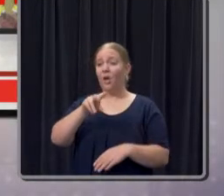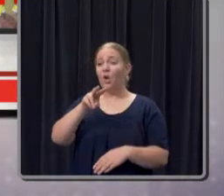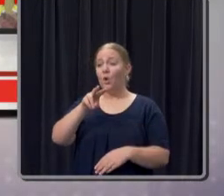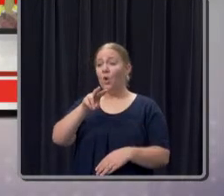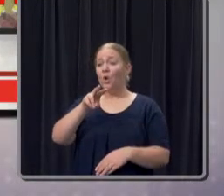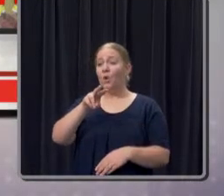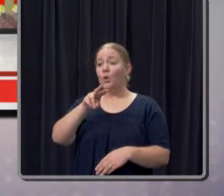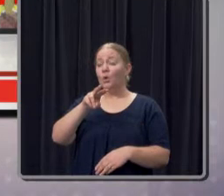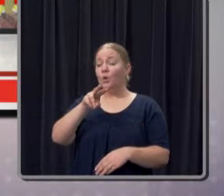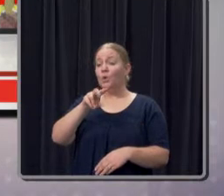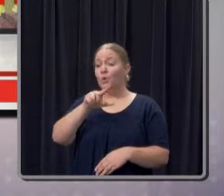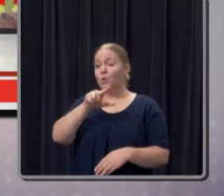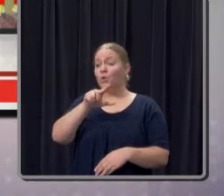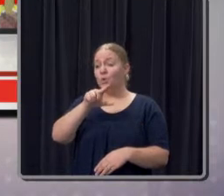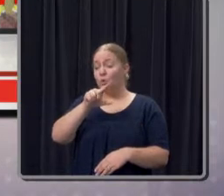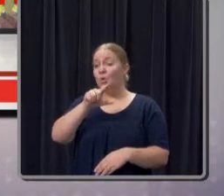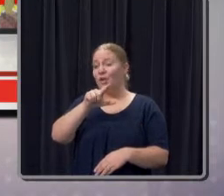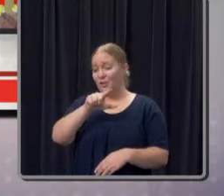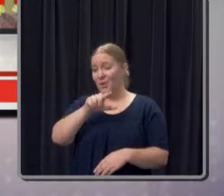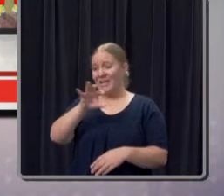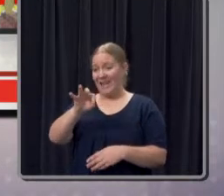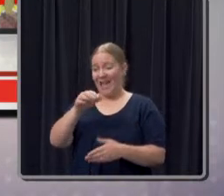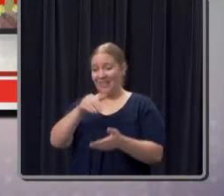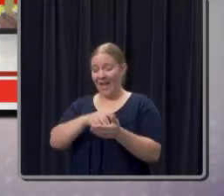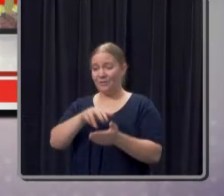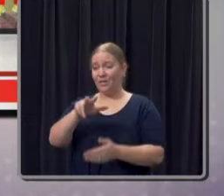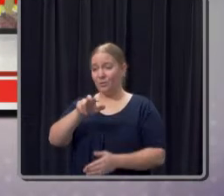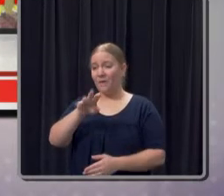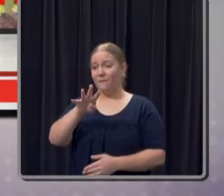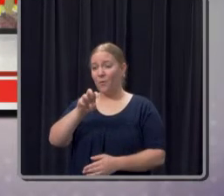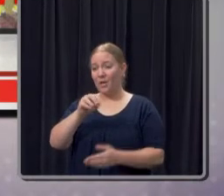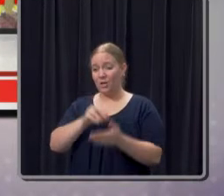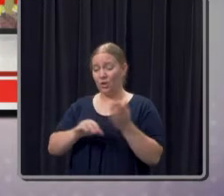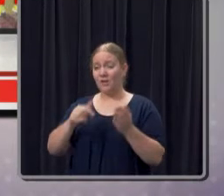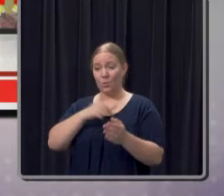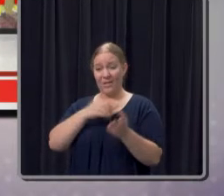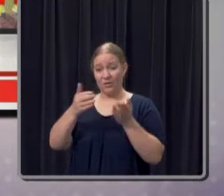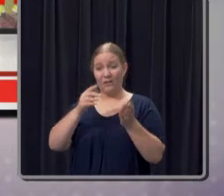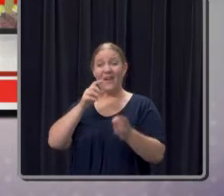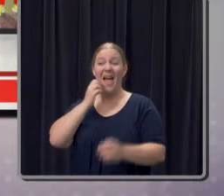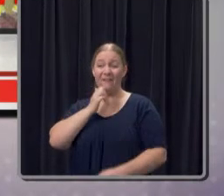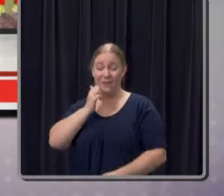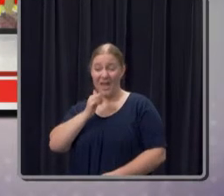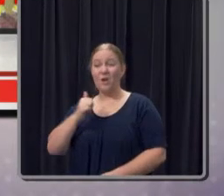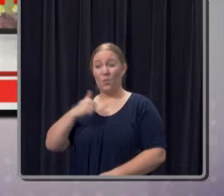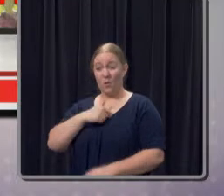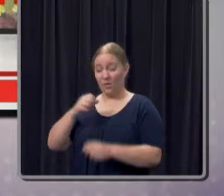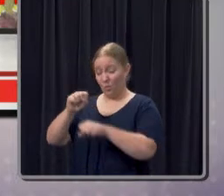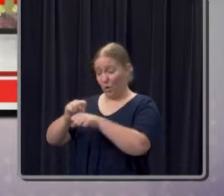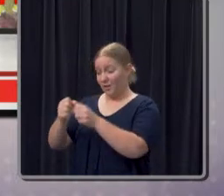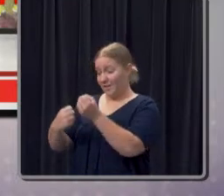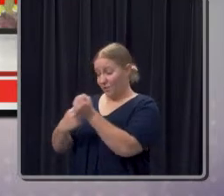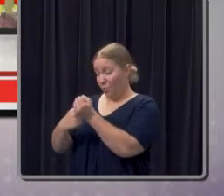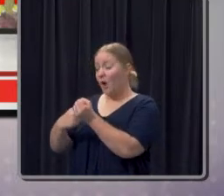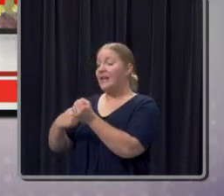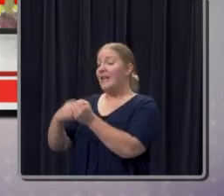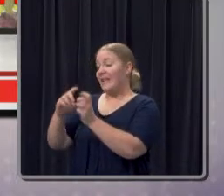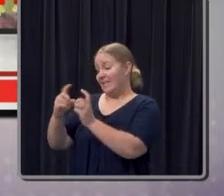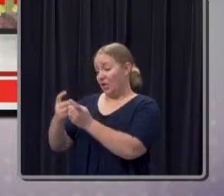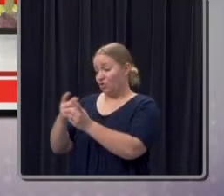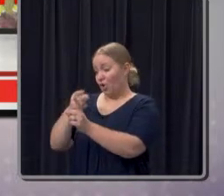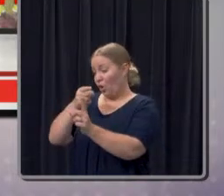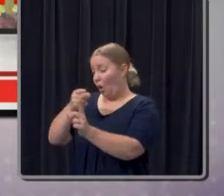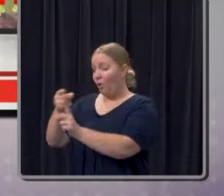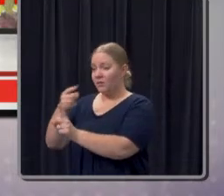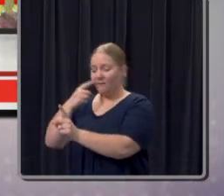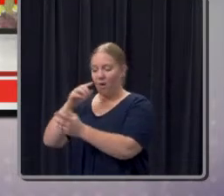29,345 students we serve every day as we work to support the district goals